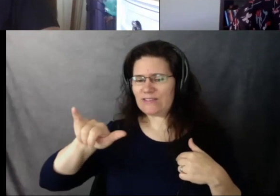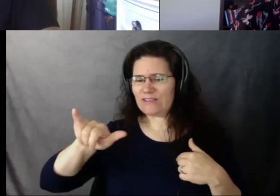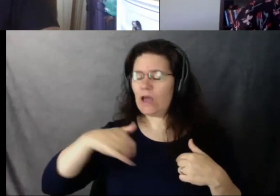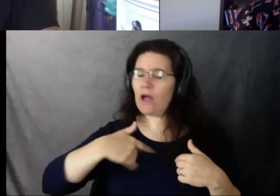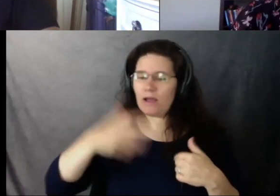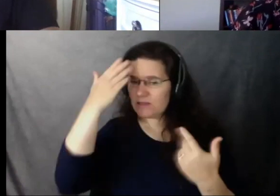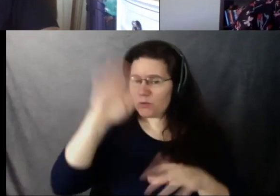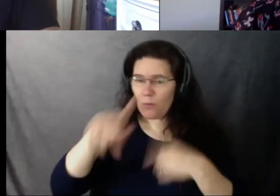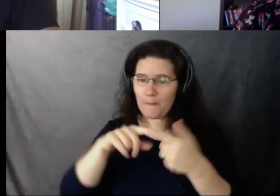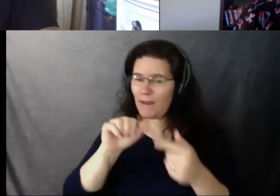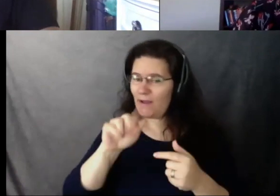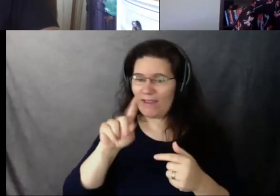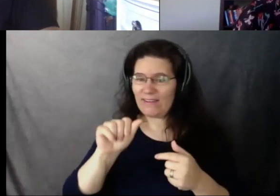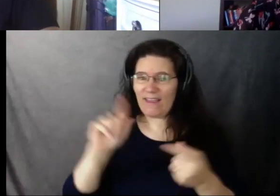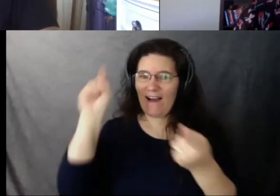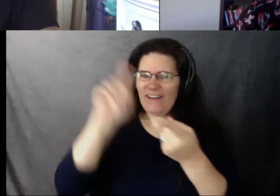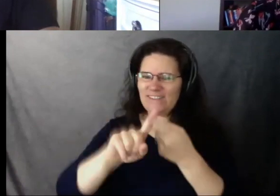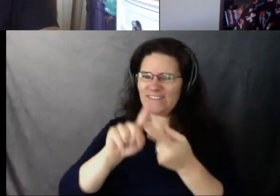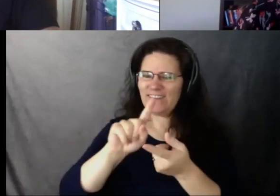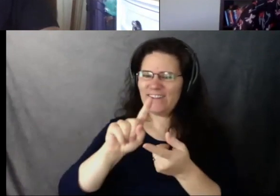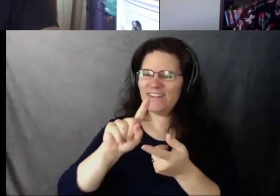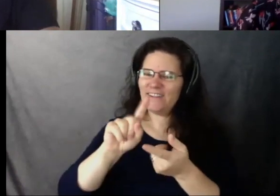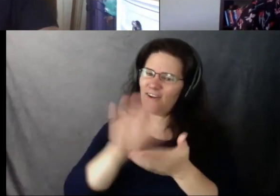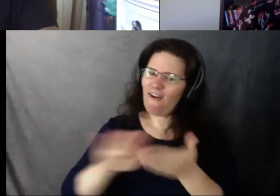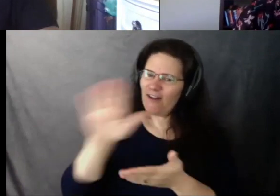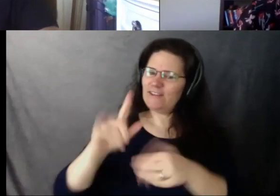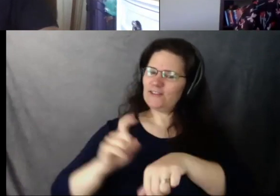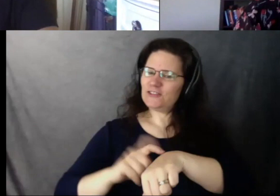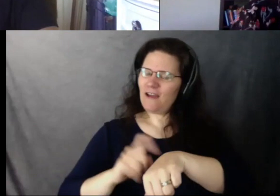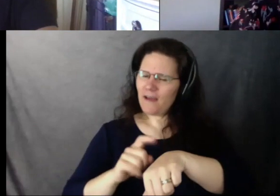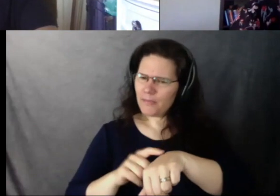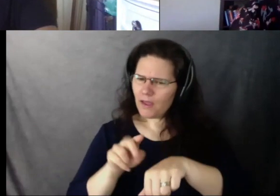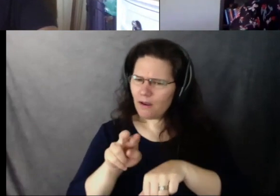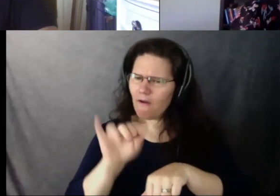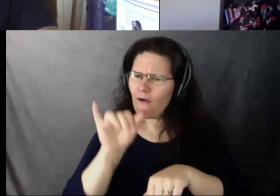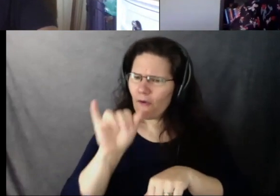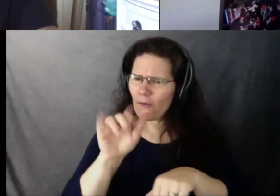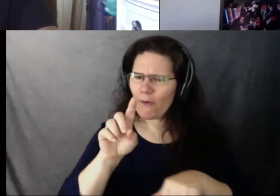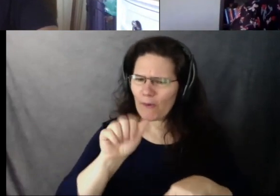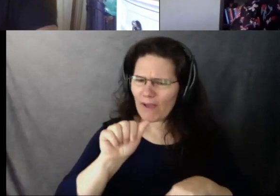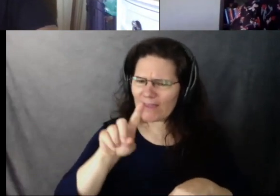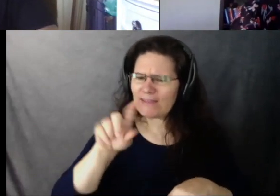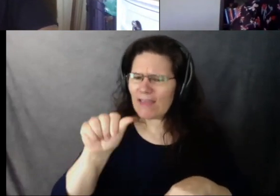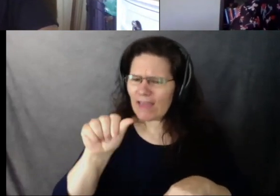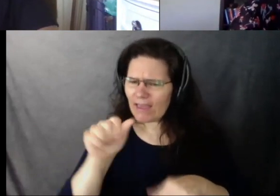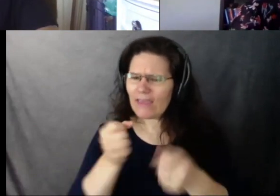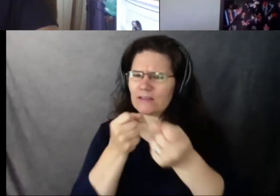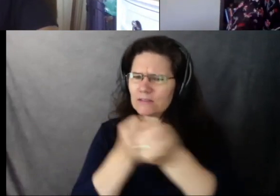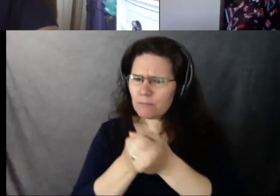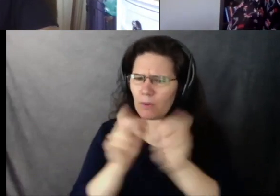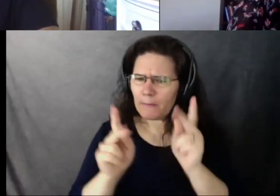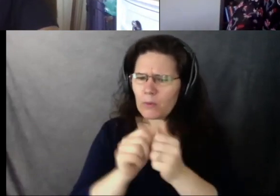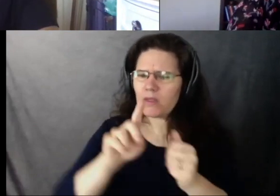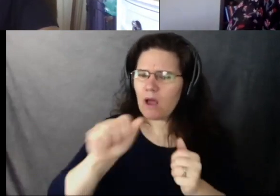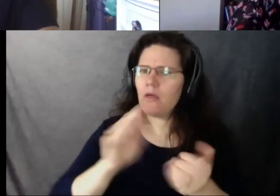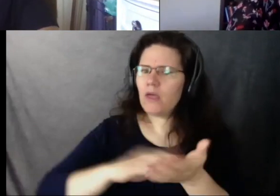in college. And so it's really about seeking out that information, and if you have it,